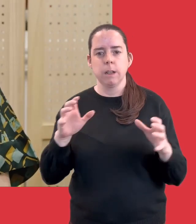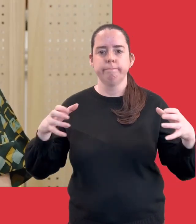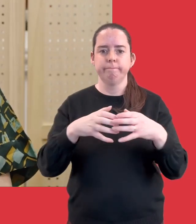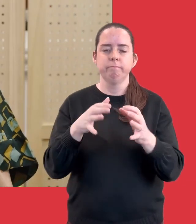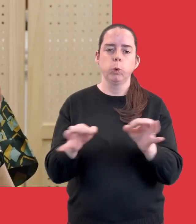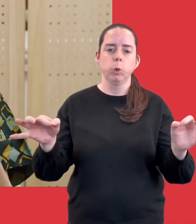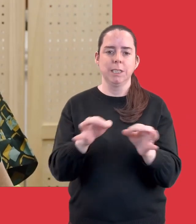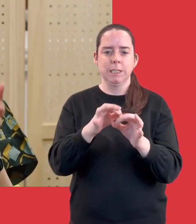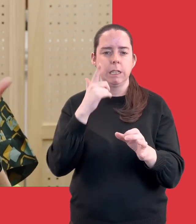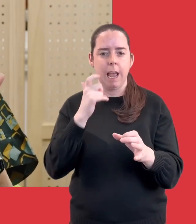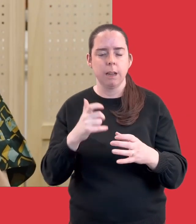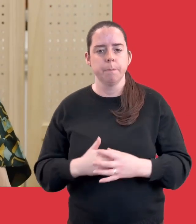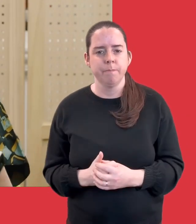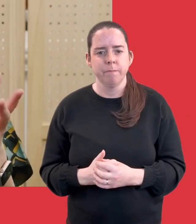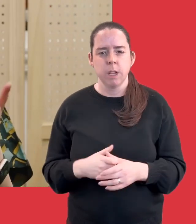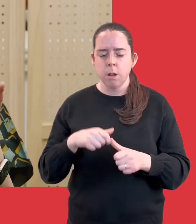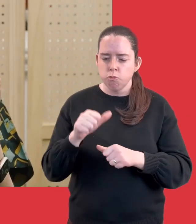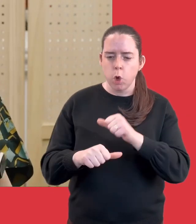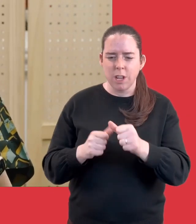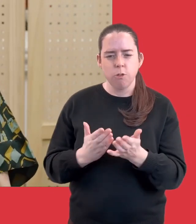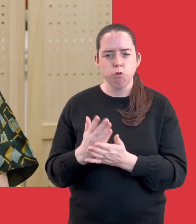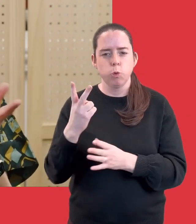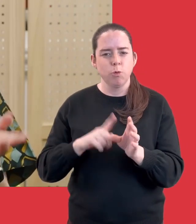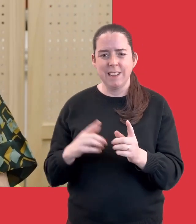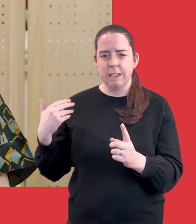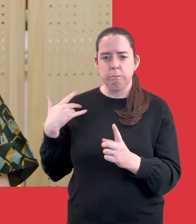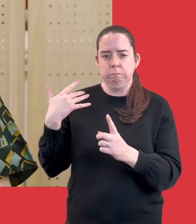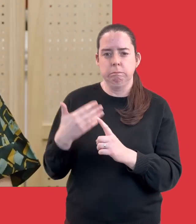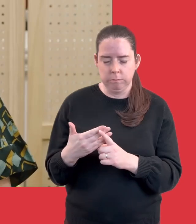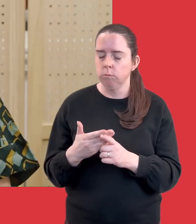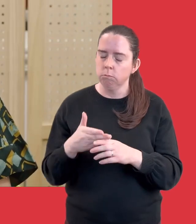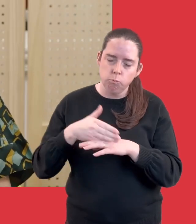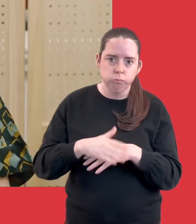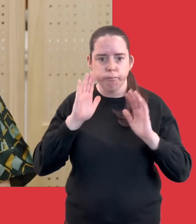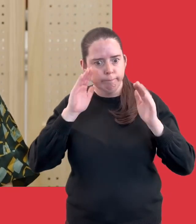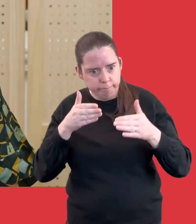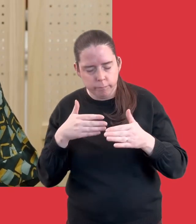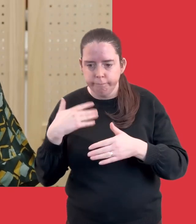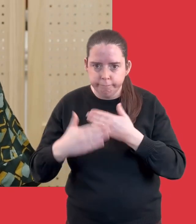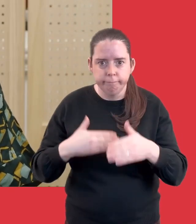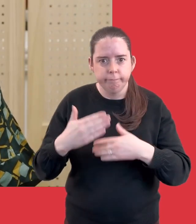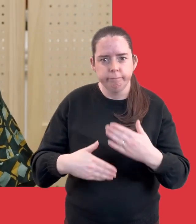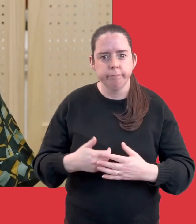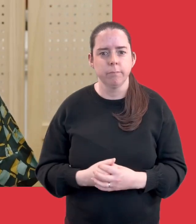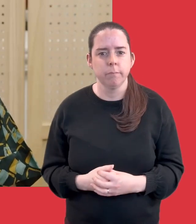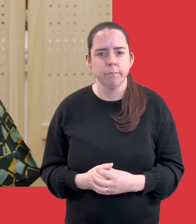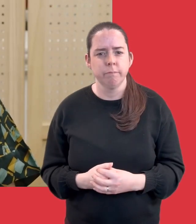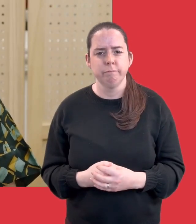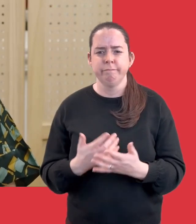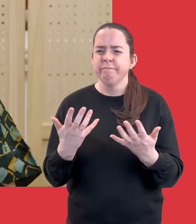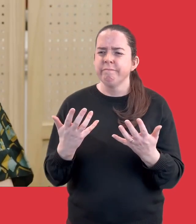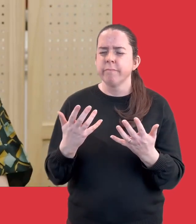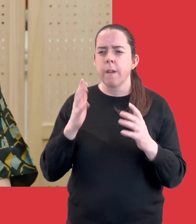piece. And then I think the process really over the last couple of years, because we've been working on it for quite a long time, has been